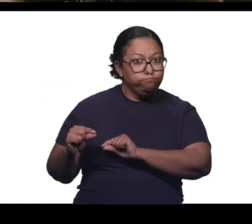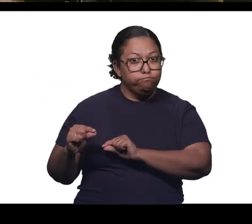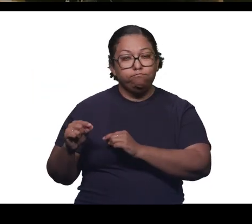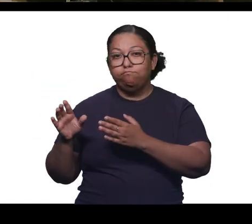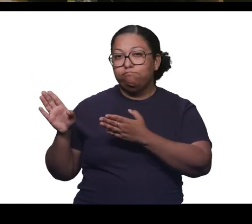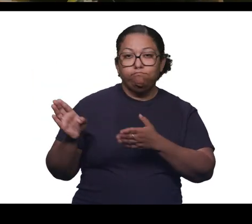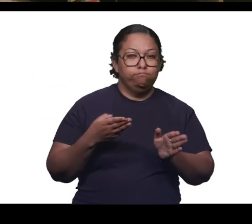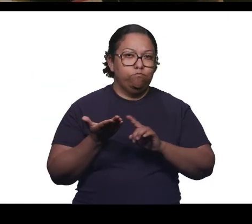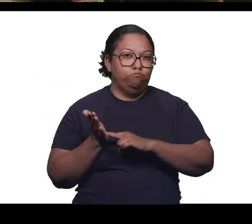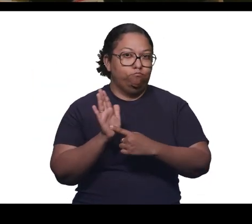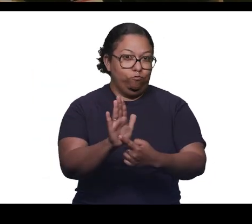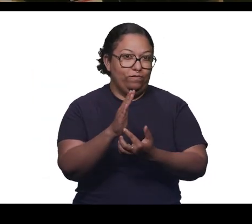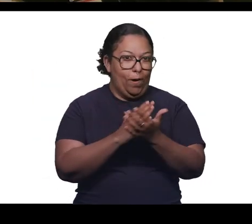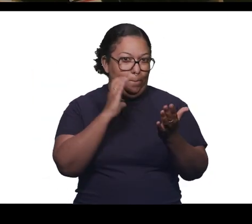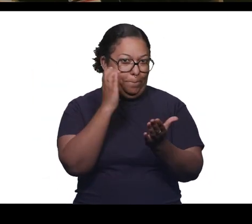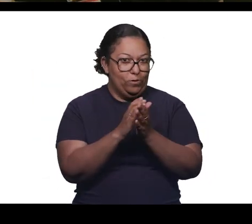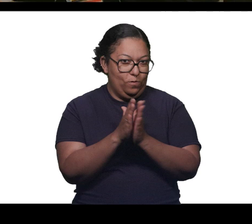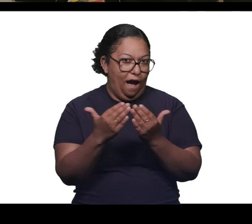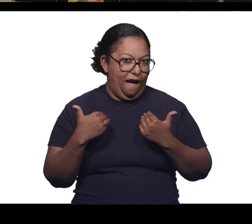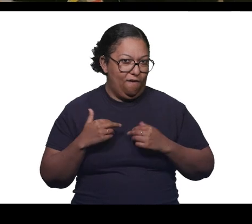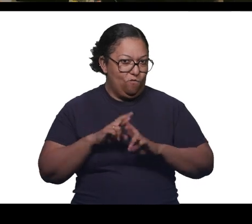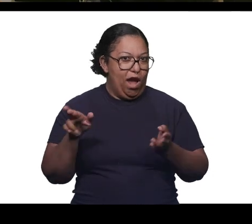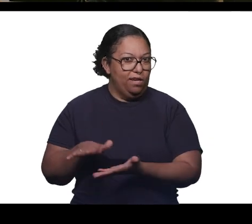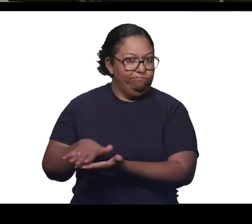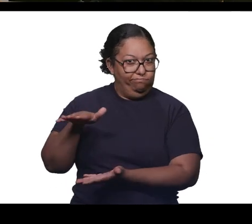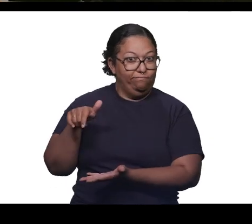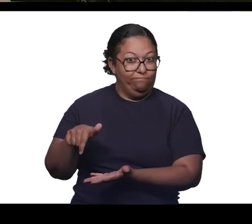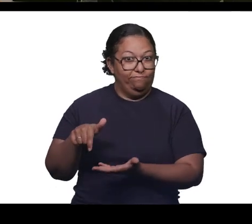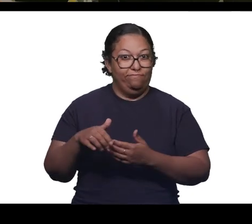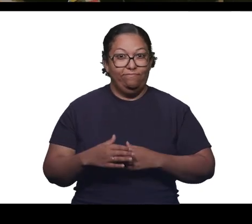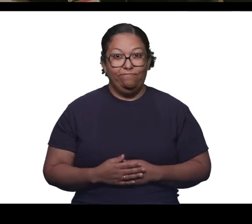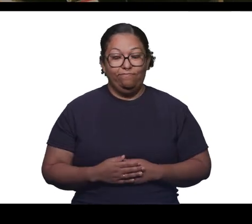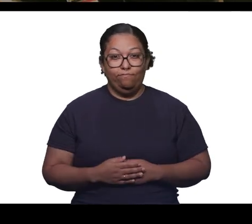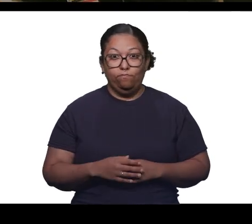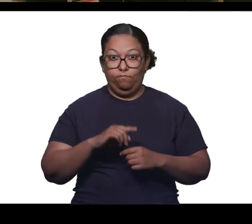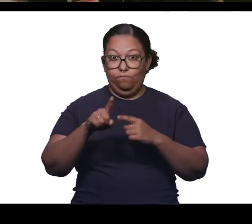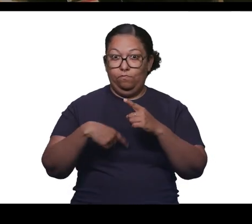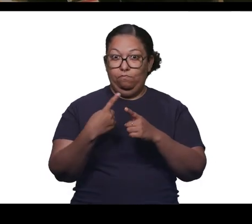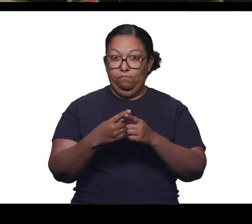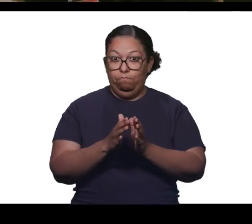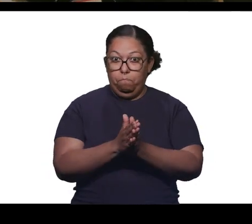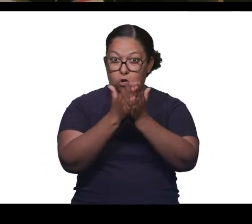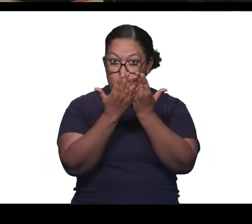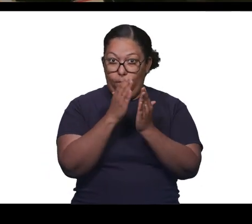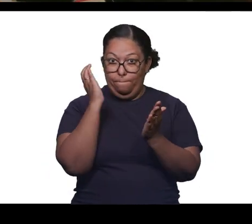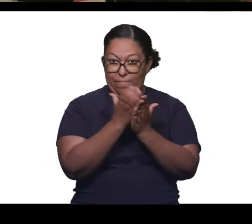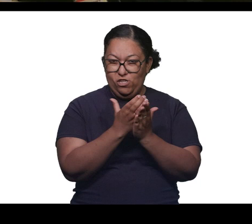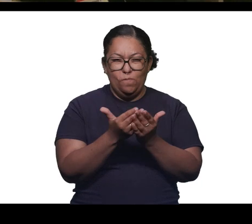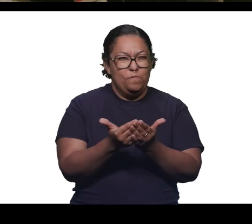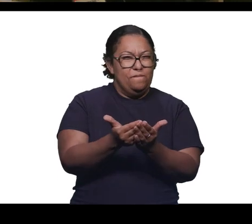books I have next to me. When we have a picture book in our hand, before I worked at the Carl and I would read picture books with kids, I